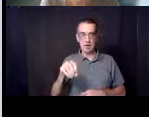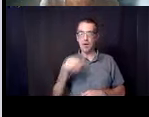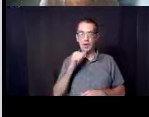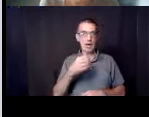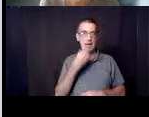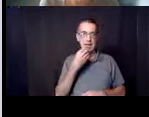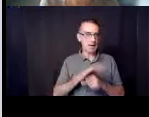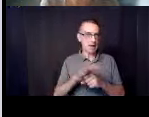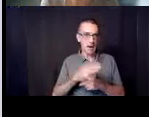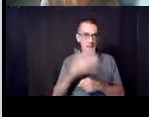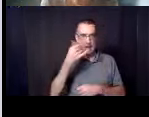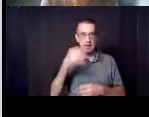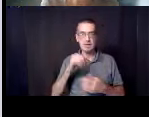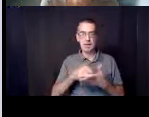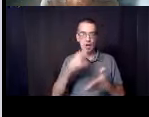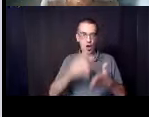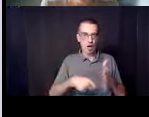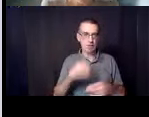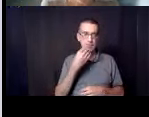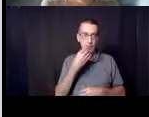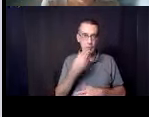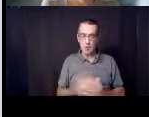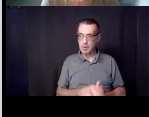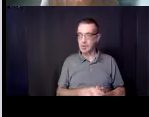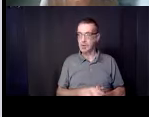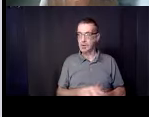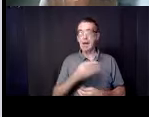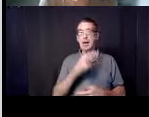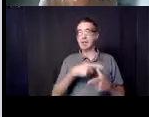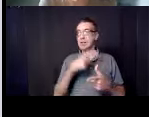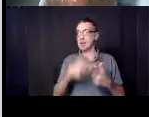eating enough because of the cost of food. And then